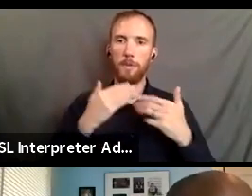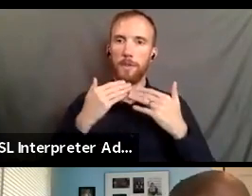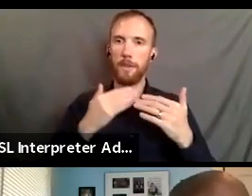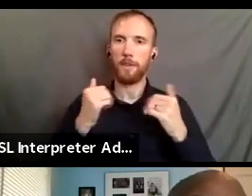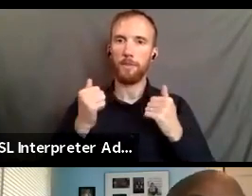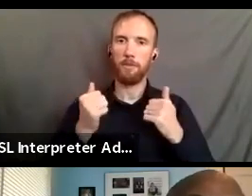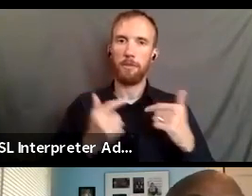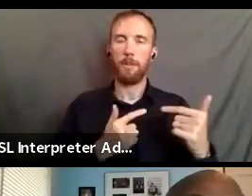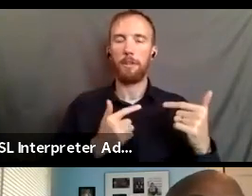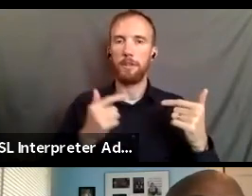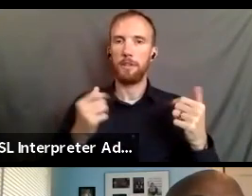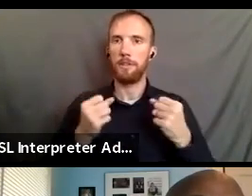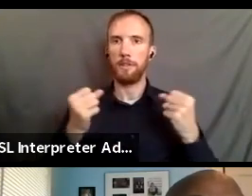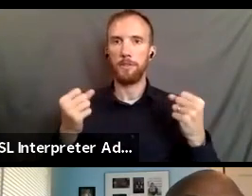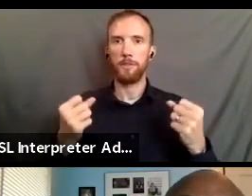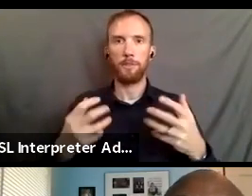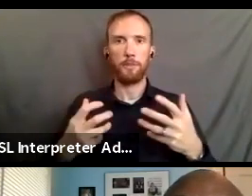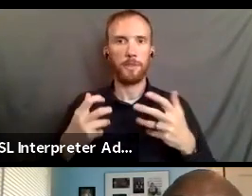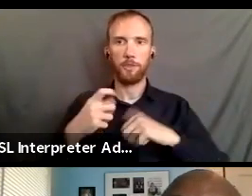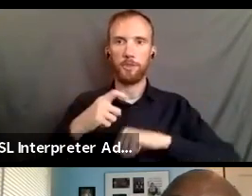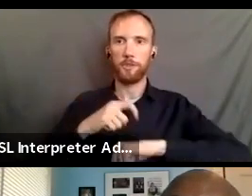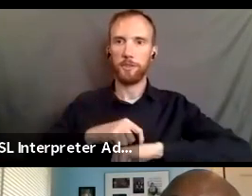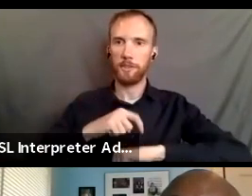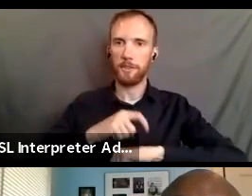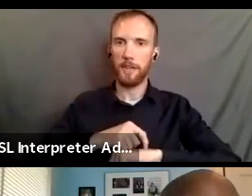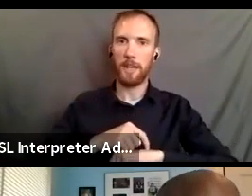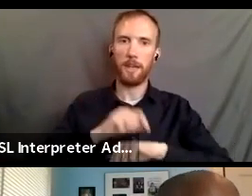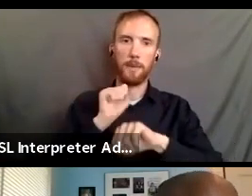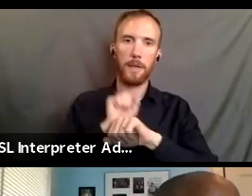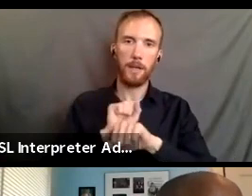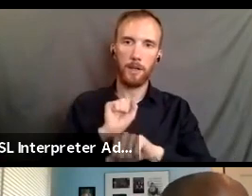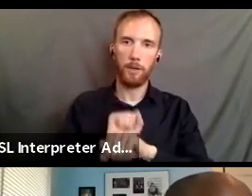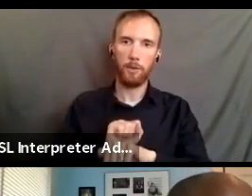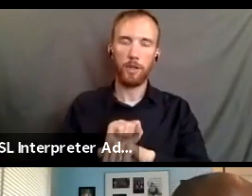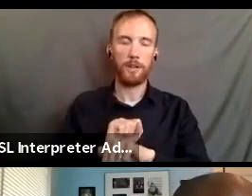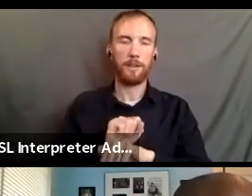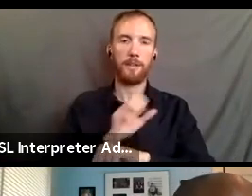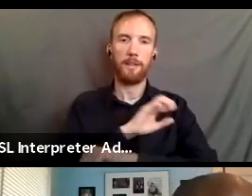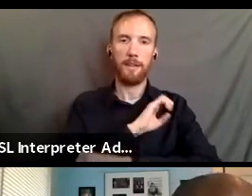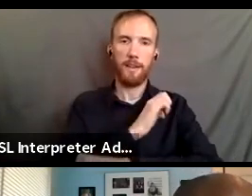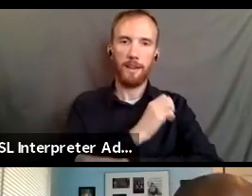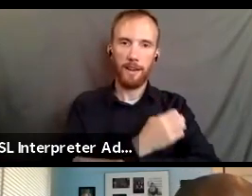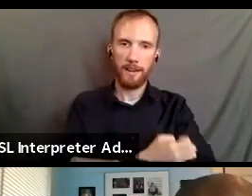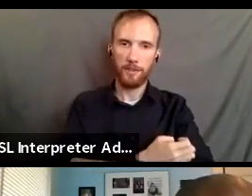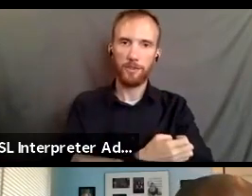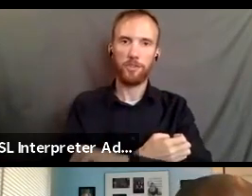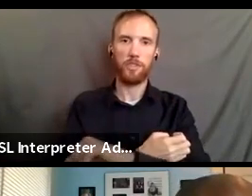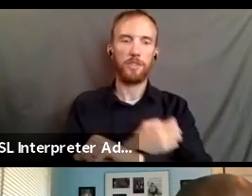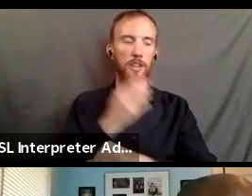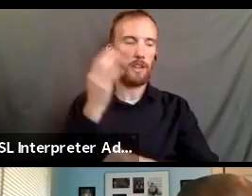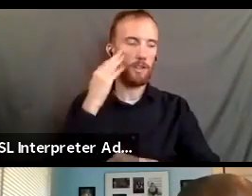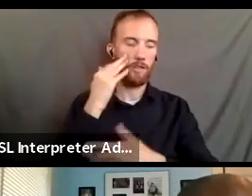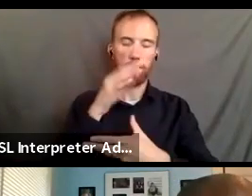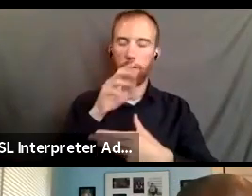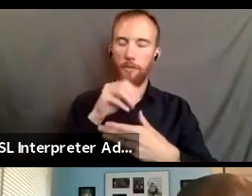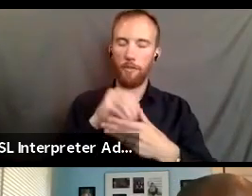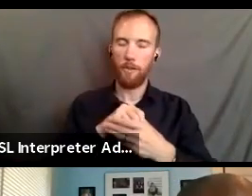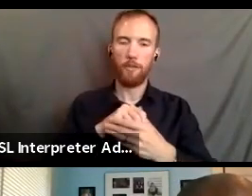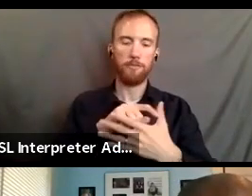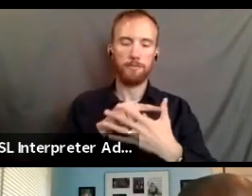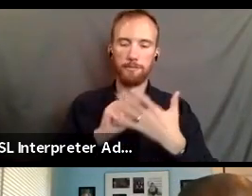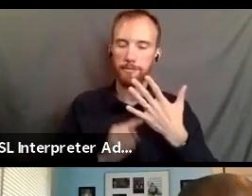tremendous amount of time and effort energy that they have put into all these matters that were